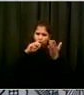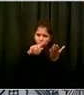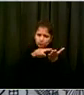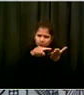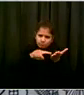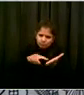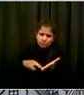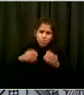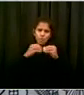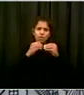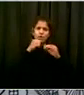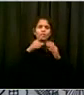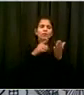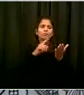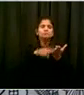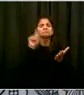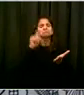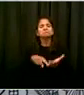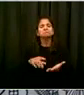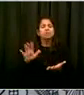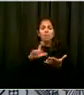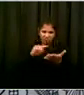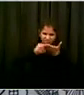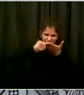make. Go ahead, Yoav.